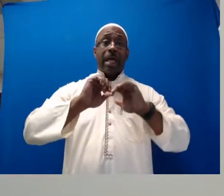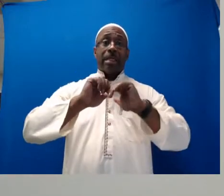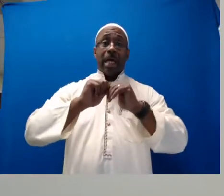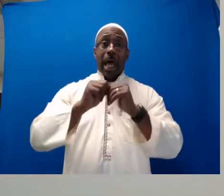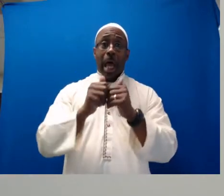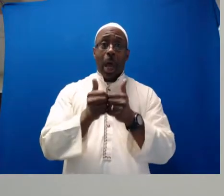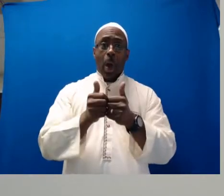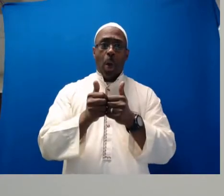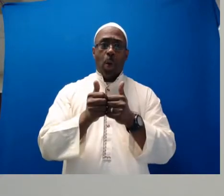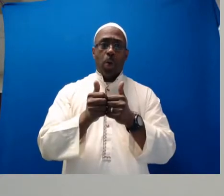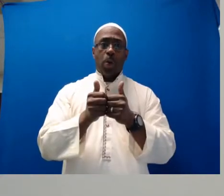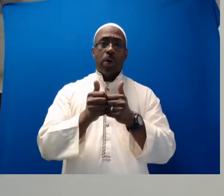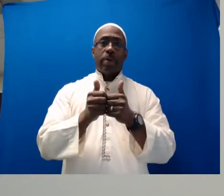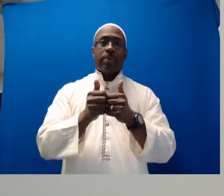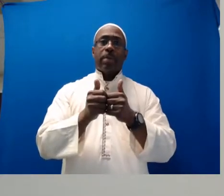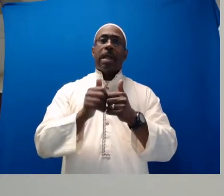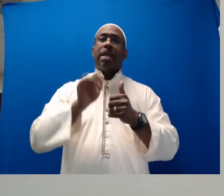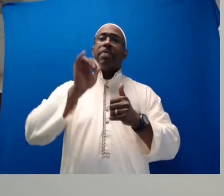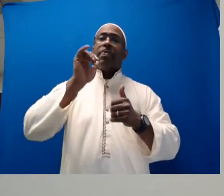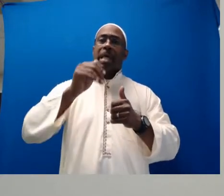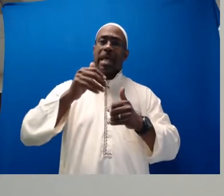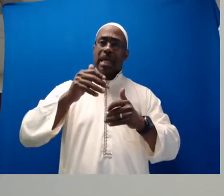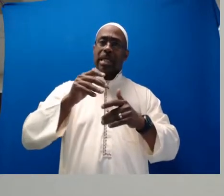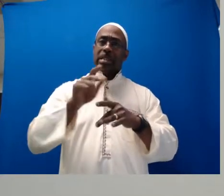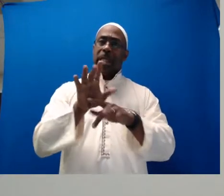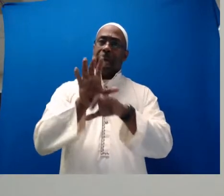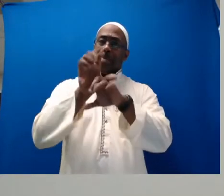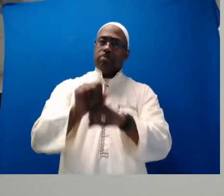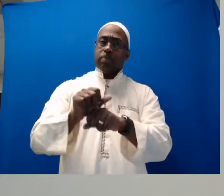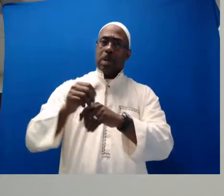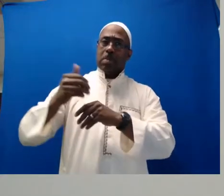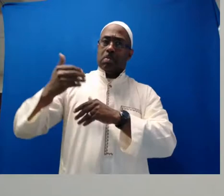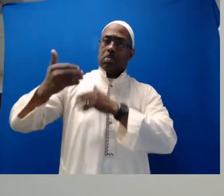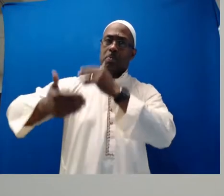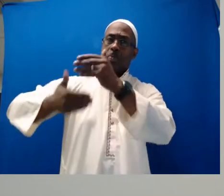the practice has continued since then.